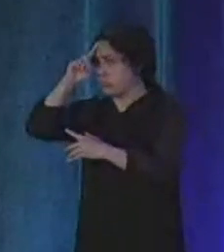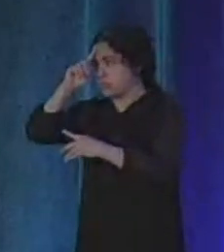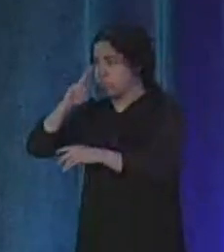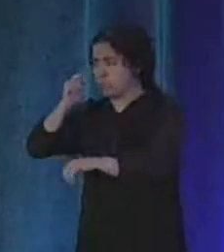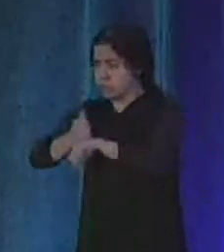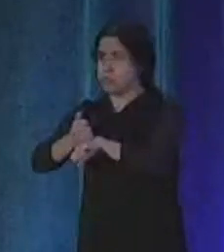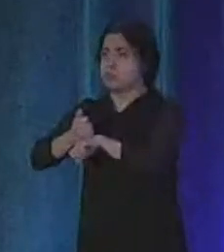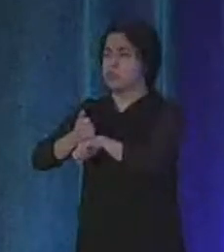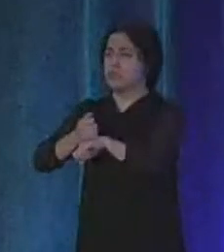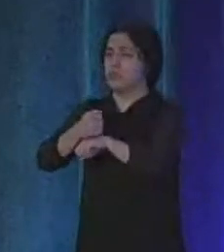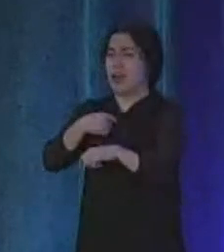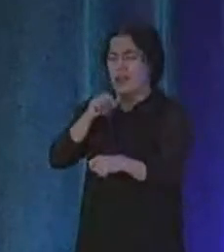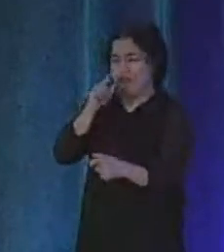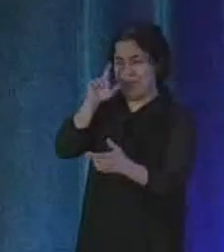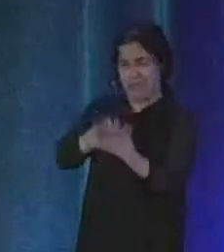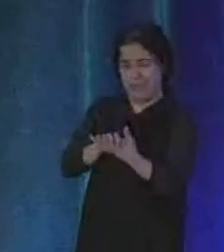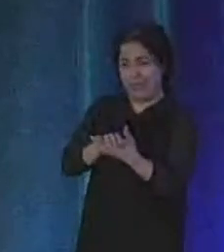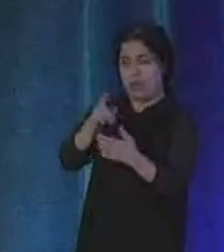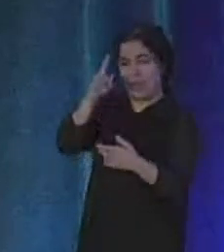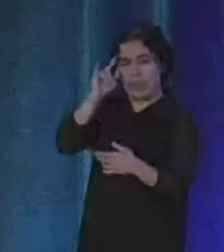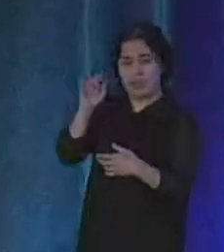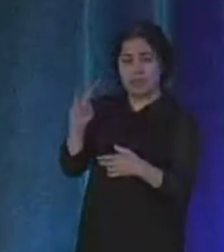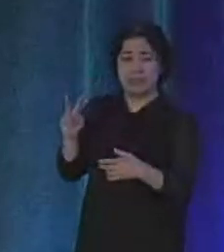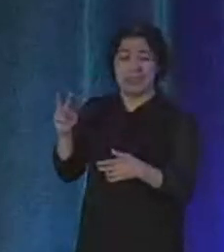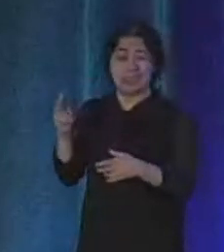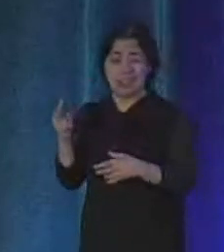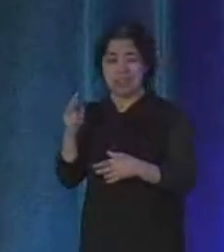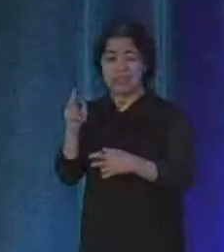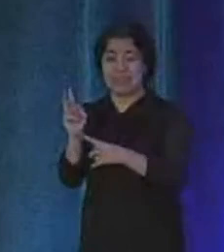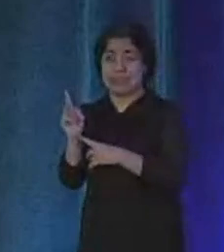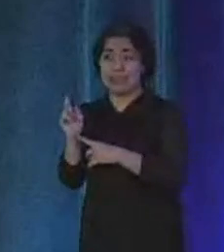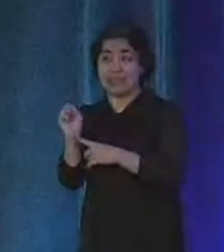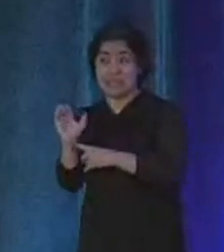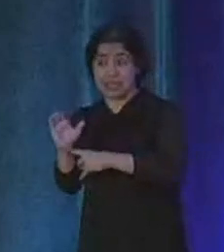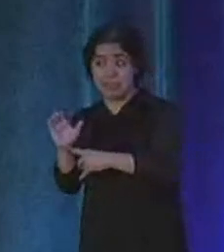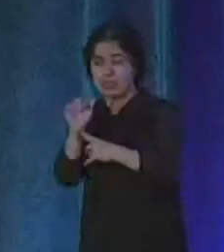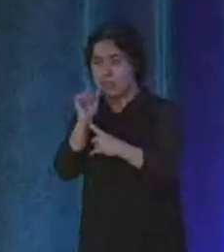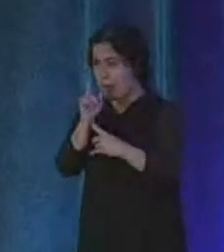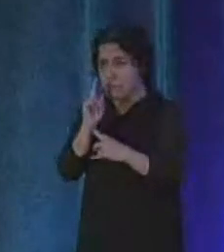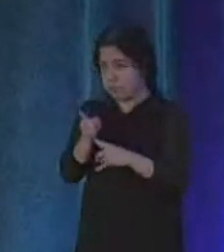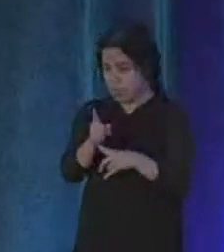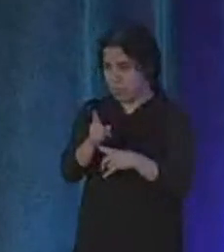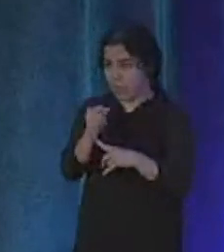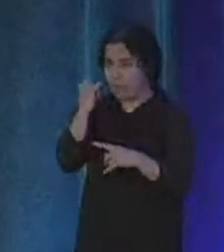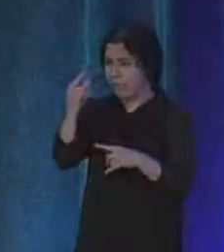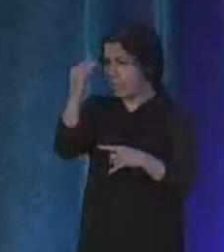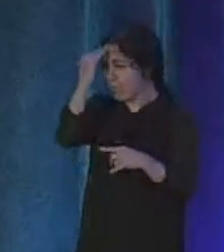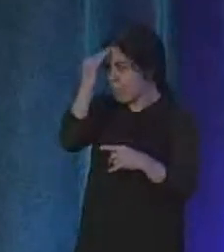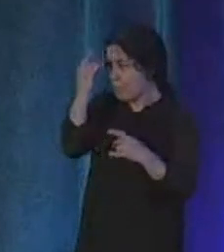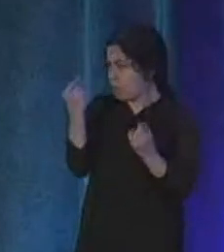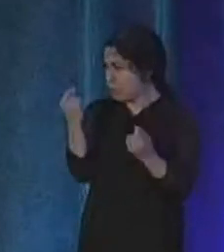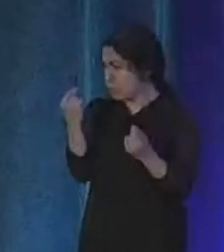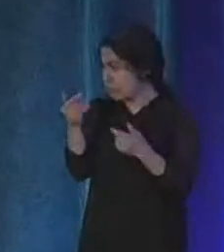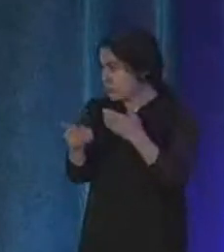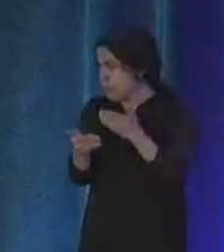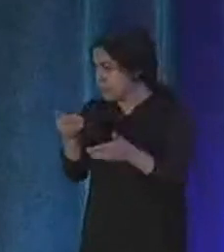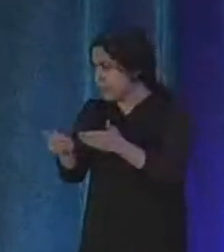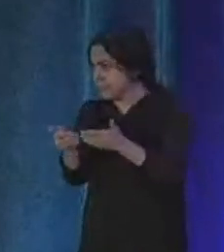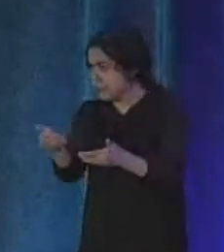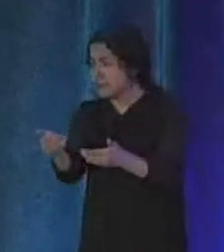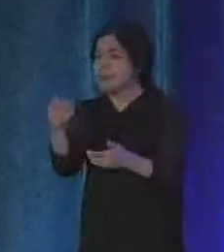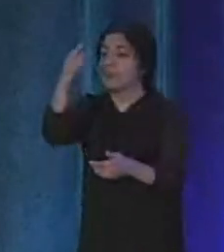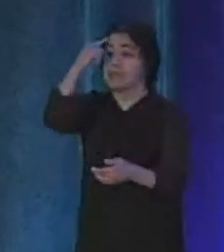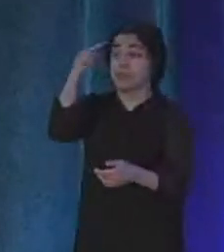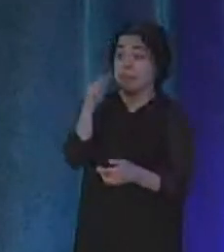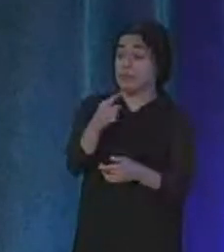I think this should be on the order of seconds instead of minutes, as long as you're conscious about what you're able to do. I think this is something that